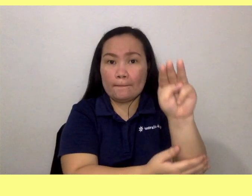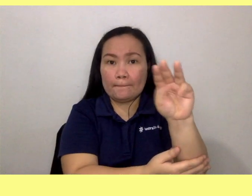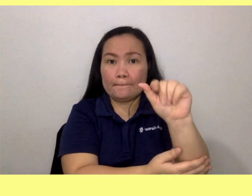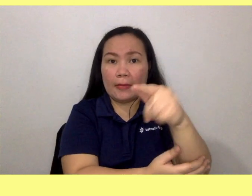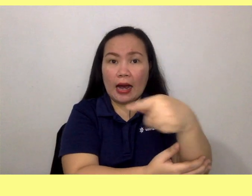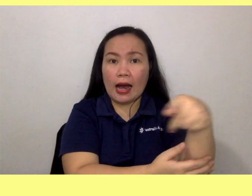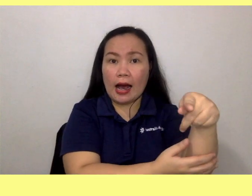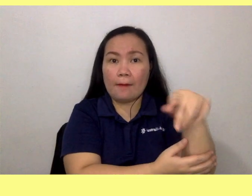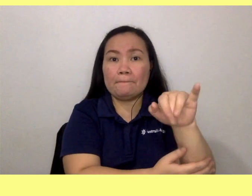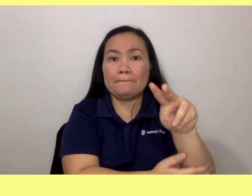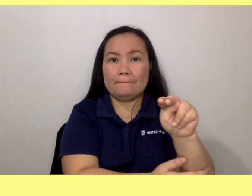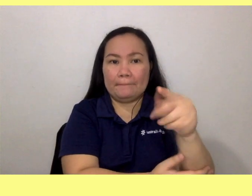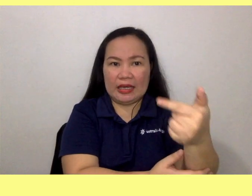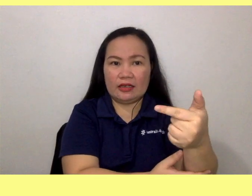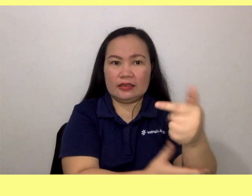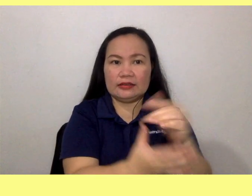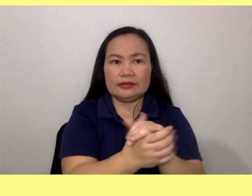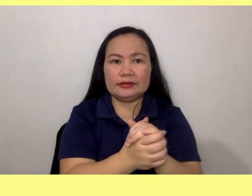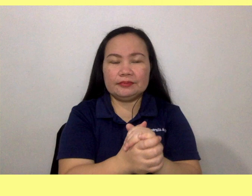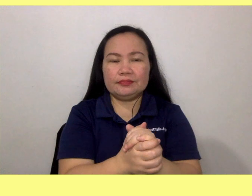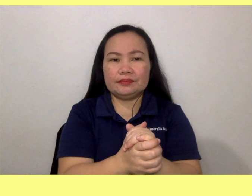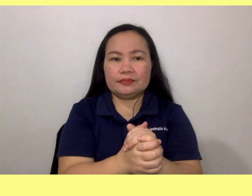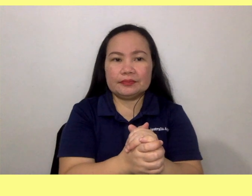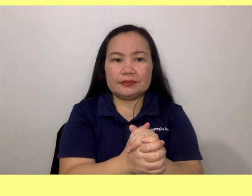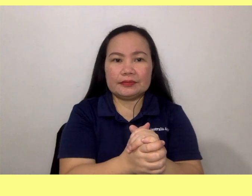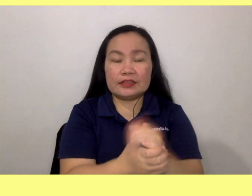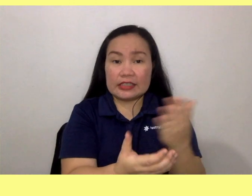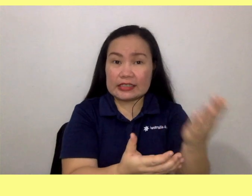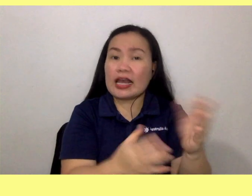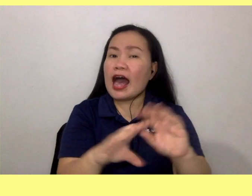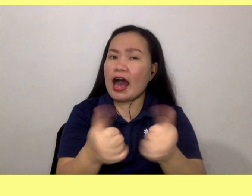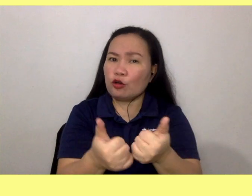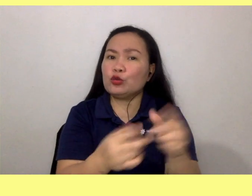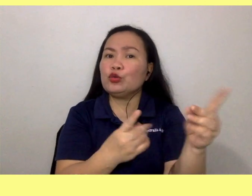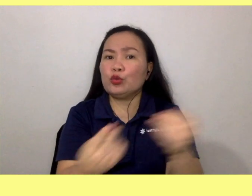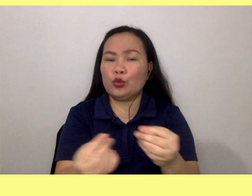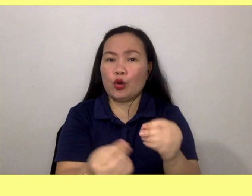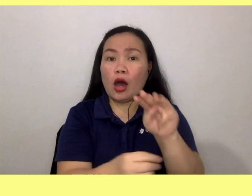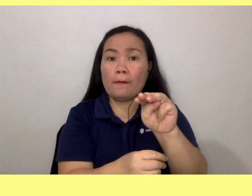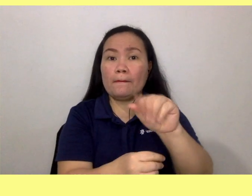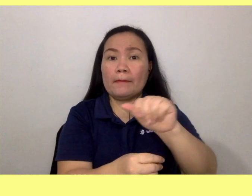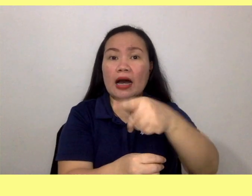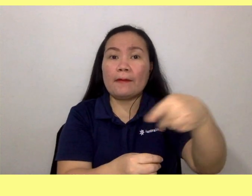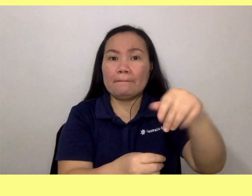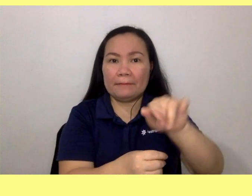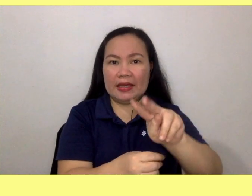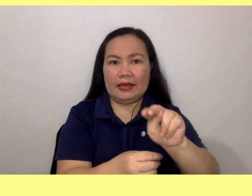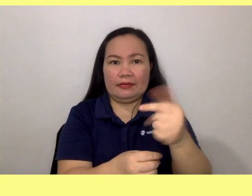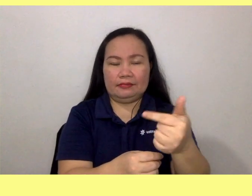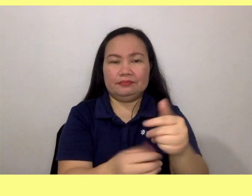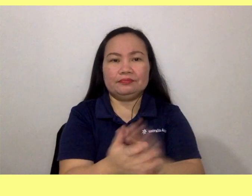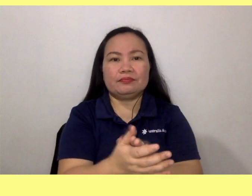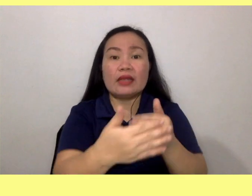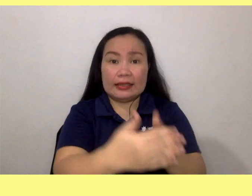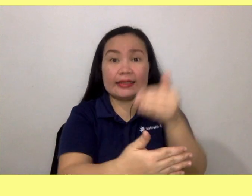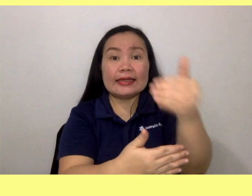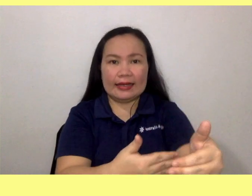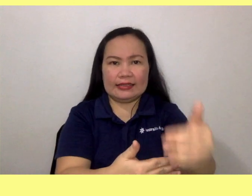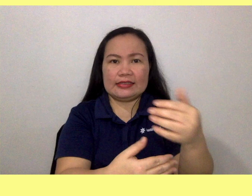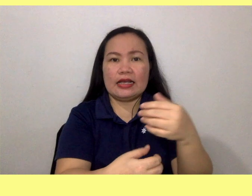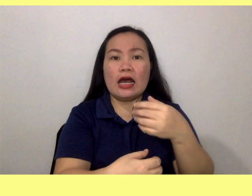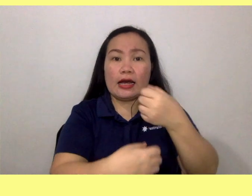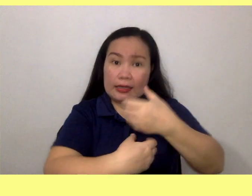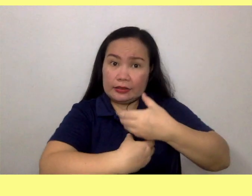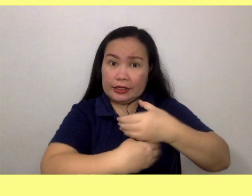set of ordered pairs, ganito natin siya imamap. Okay. Next naman is we need to